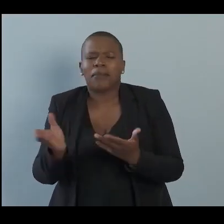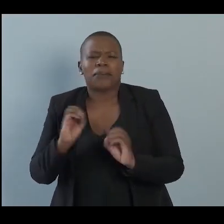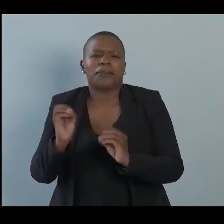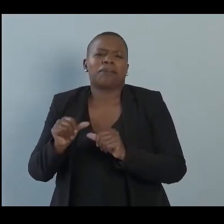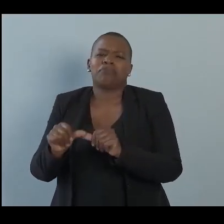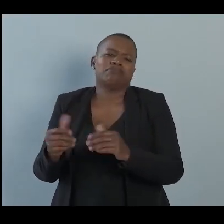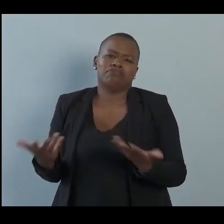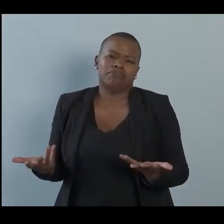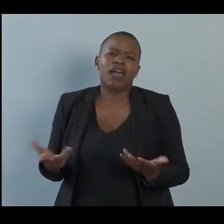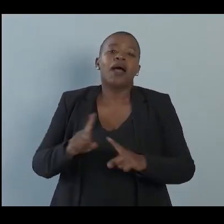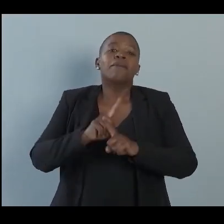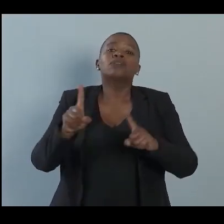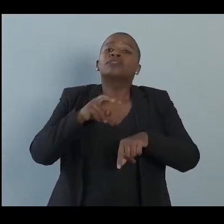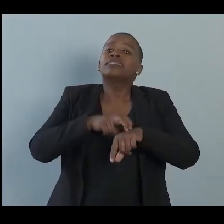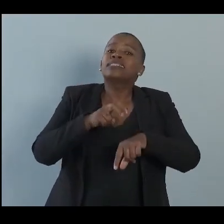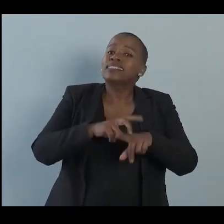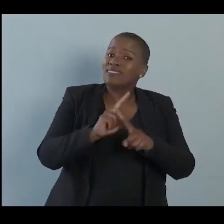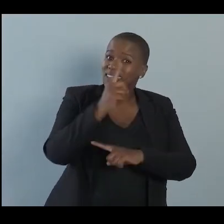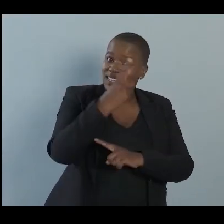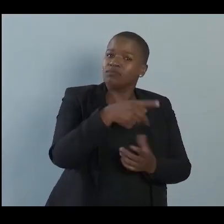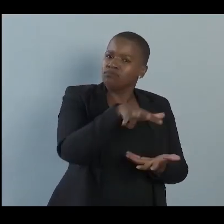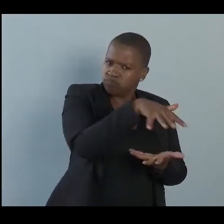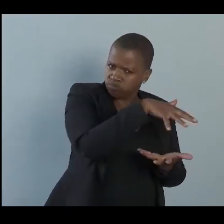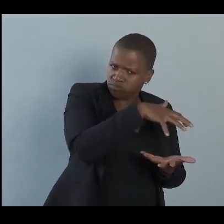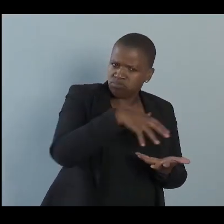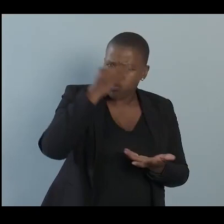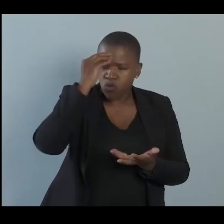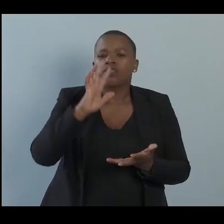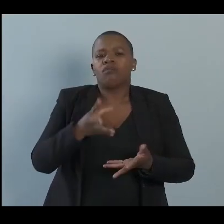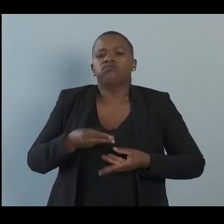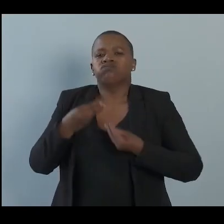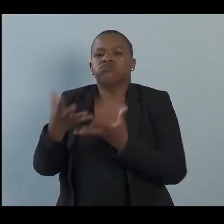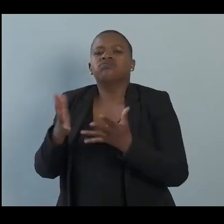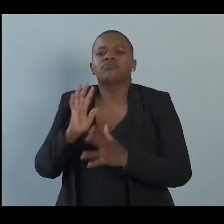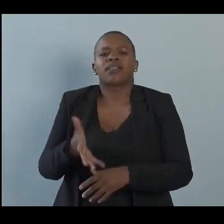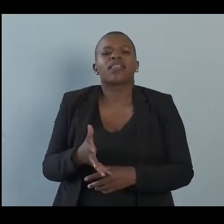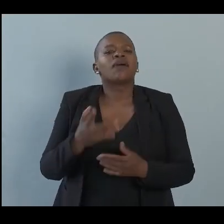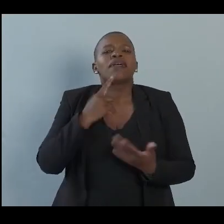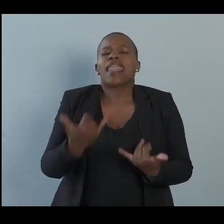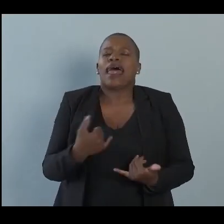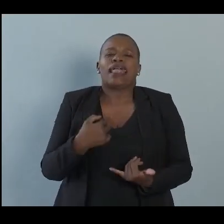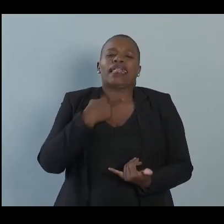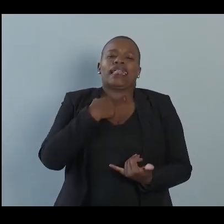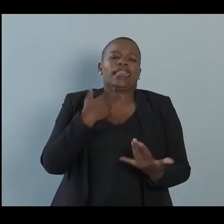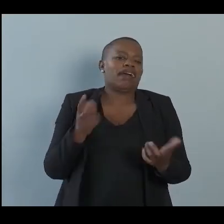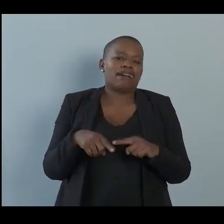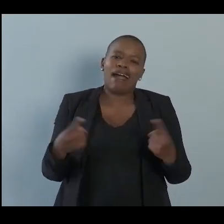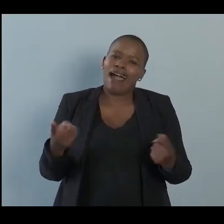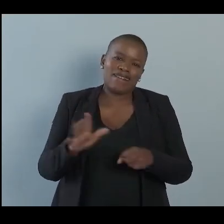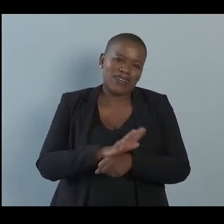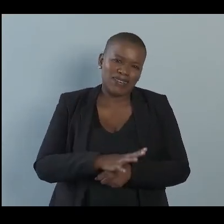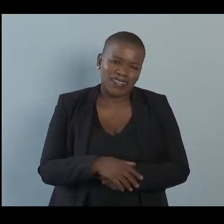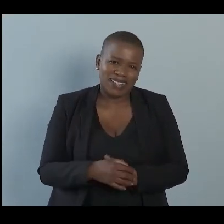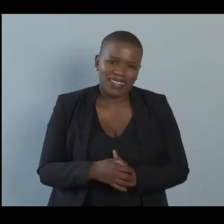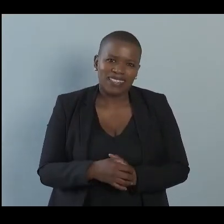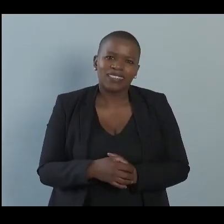something material to tell the market, but it's getting a lot of attention from us. We're actively pursuing those kind of as we speak. Grant,